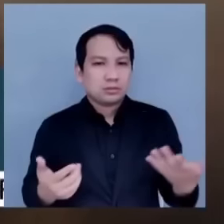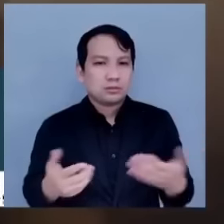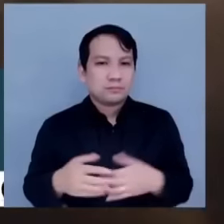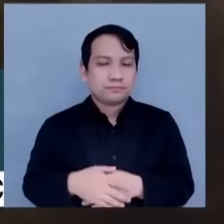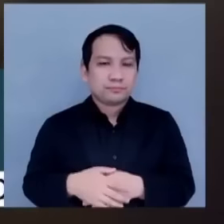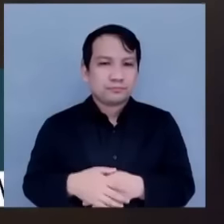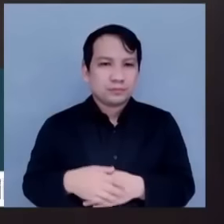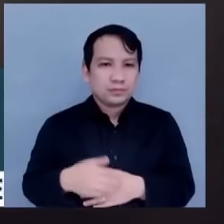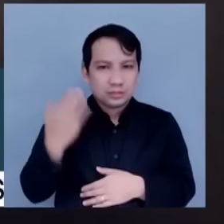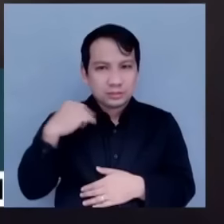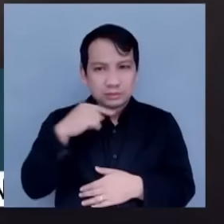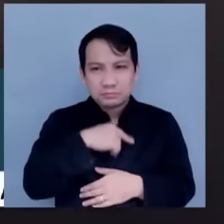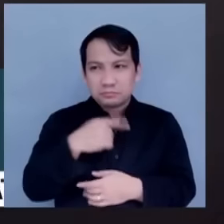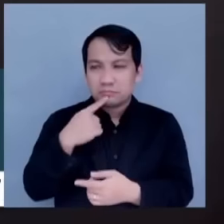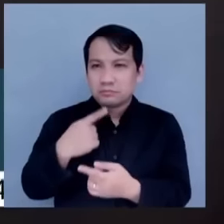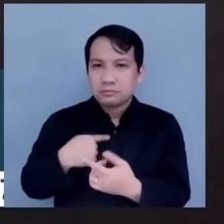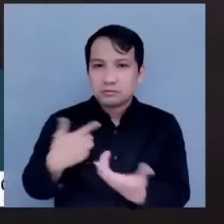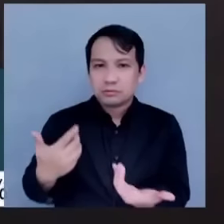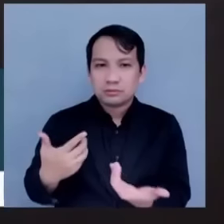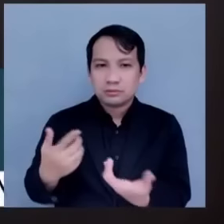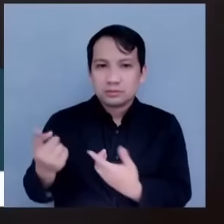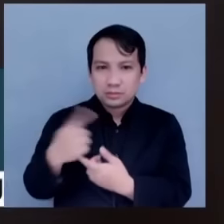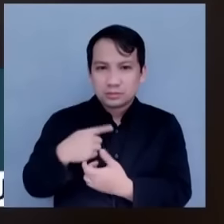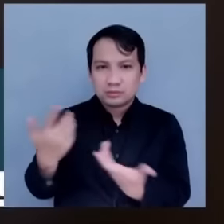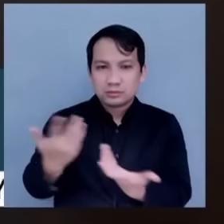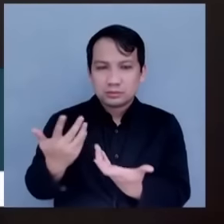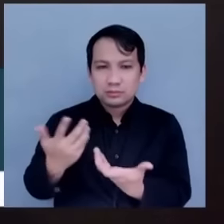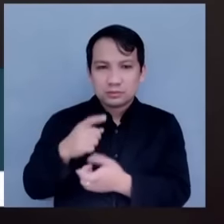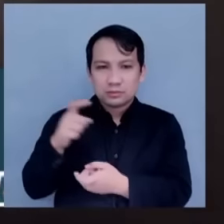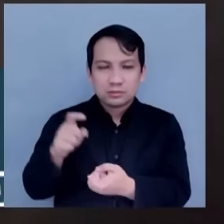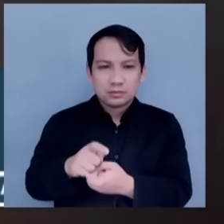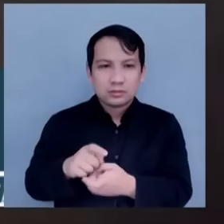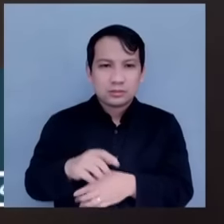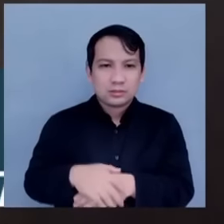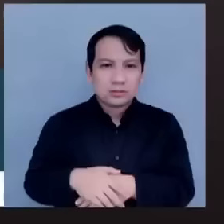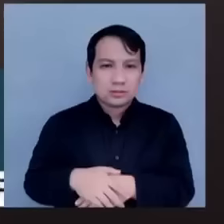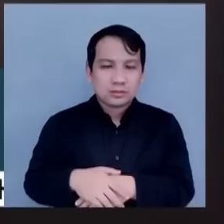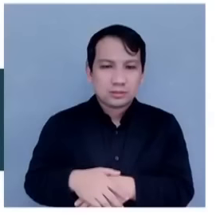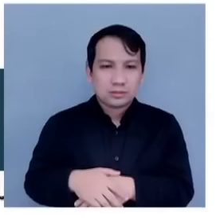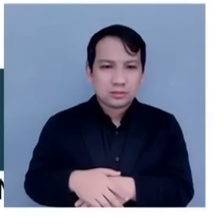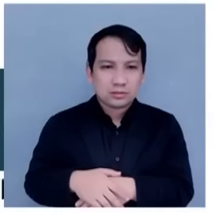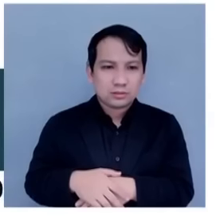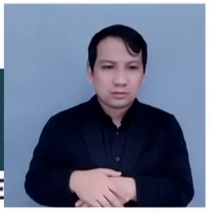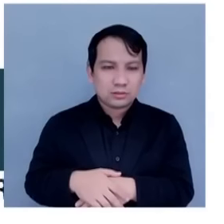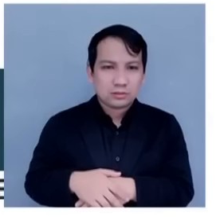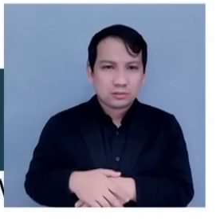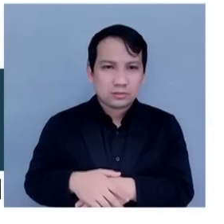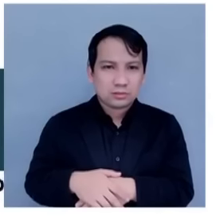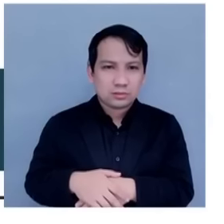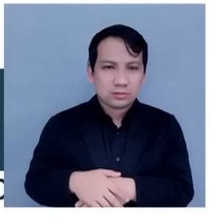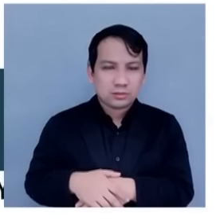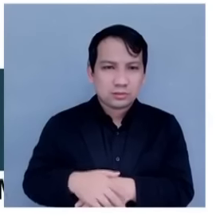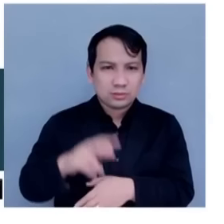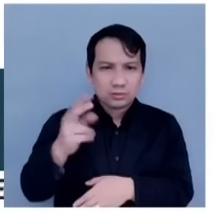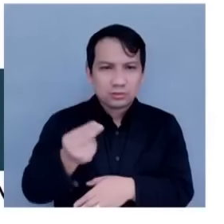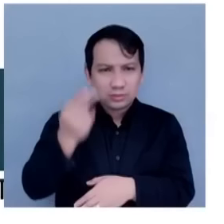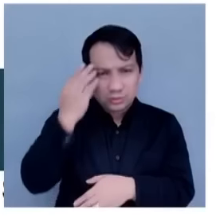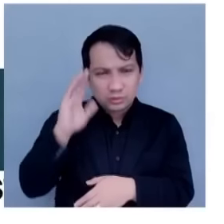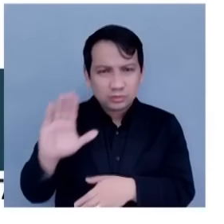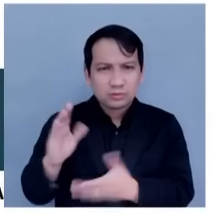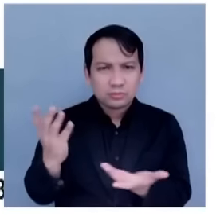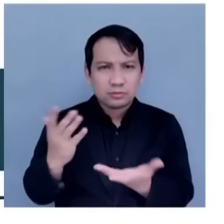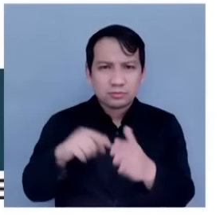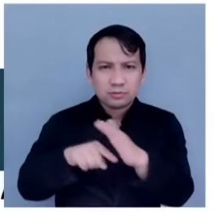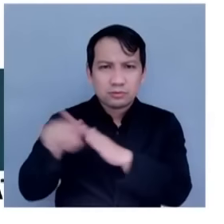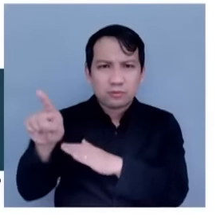reason why she cannot tell me really where she was exactly at the time. But when did you know that she was no longer here? When did you know that she was no